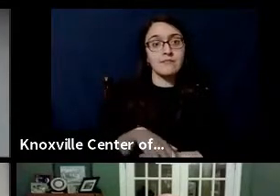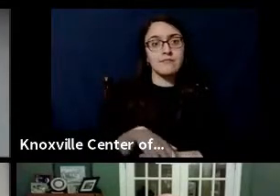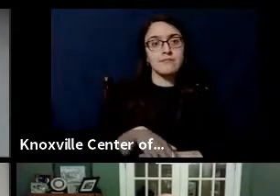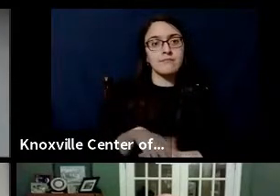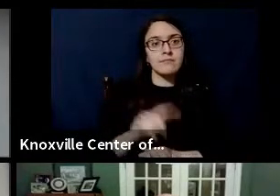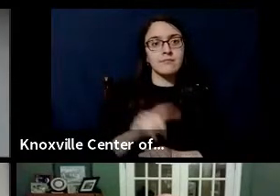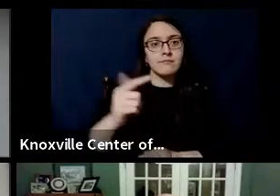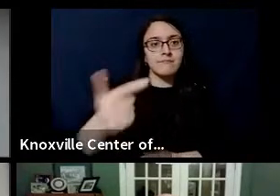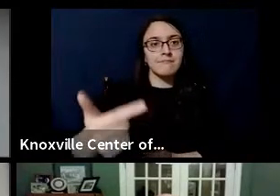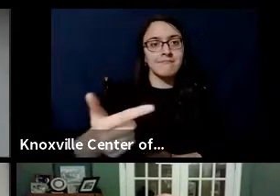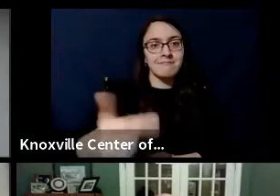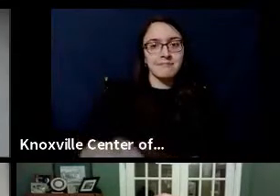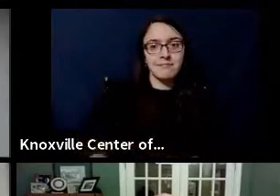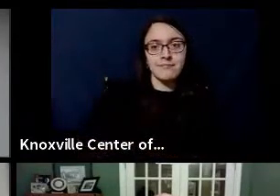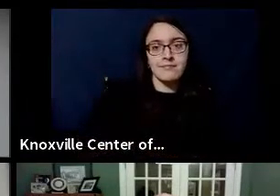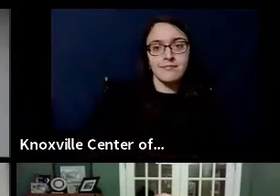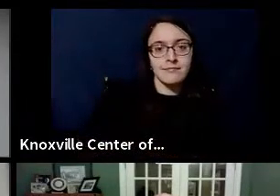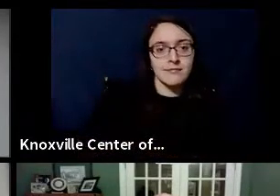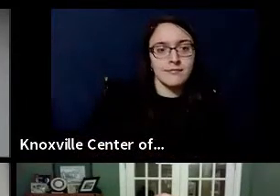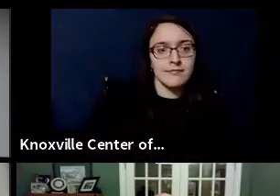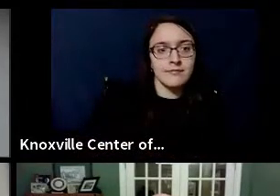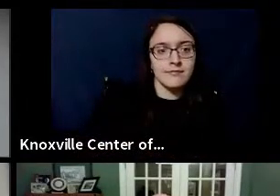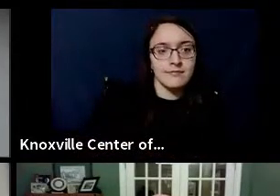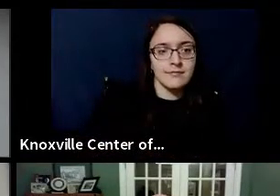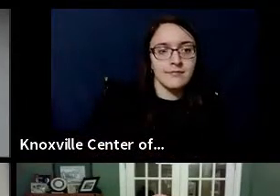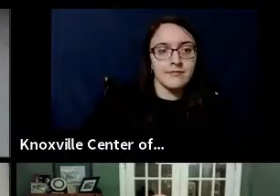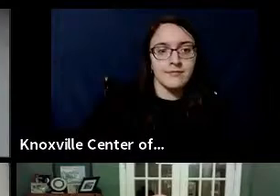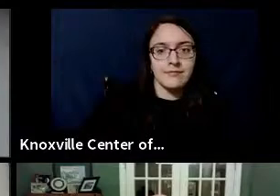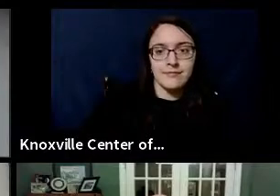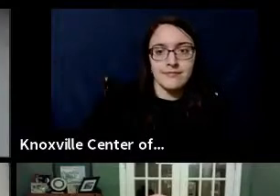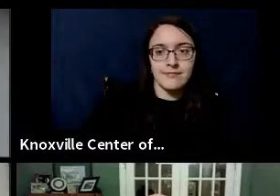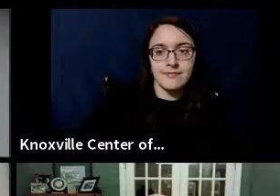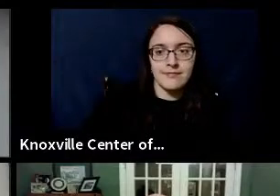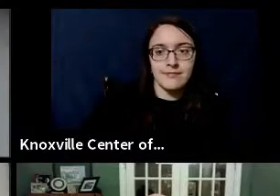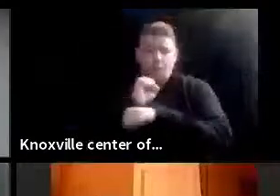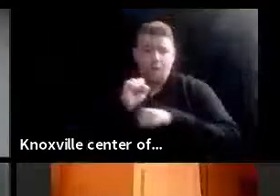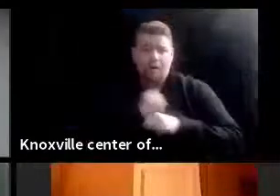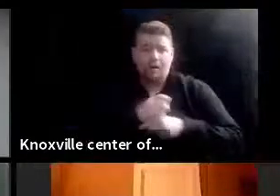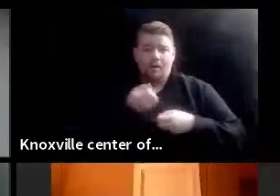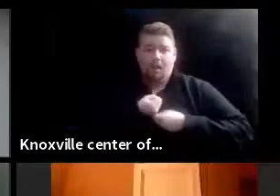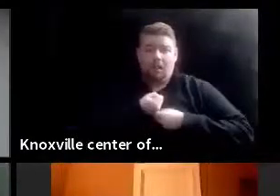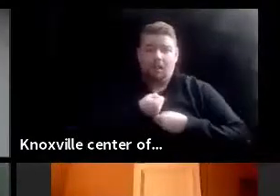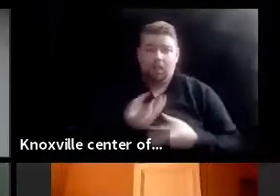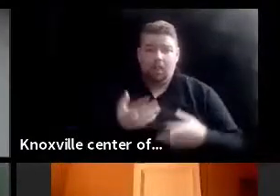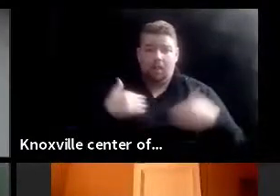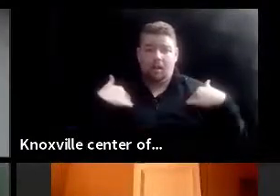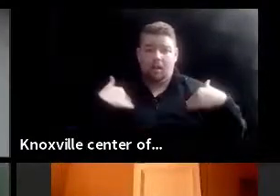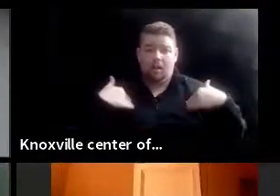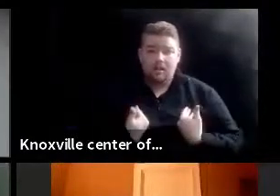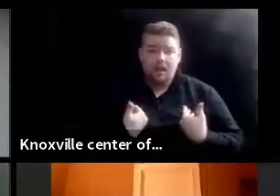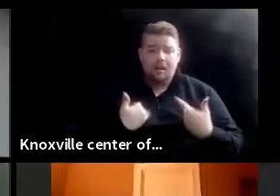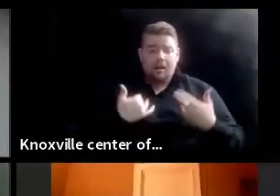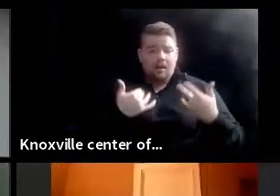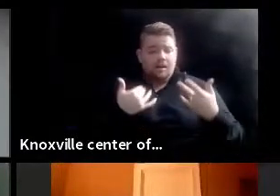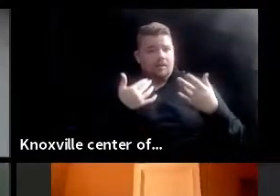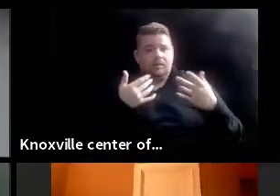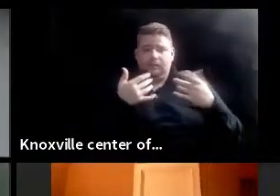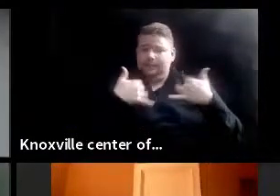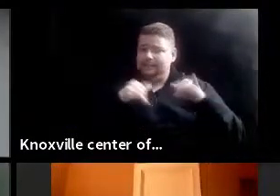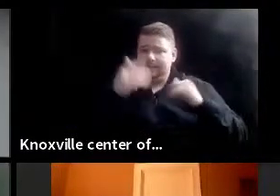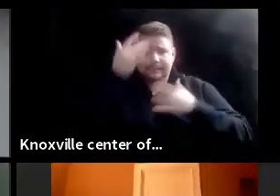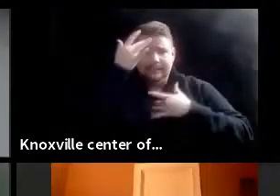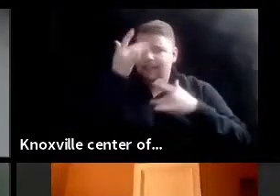and our own pool is either fatigued, burnt out, or possibly having illness. So I